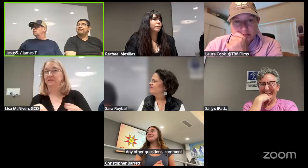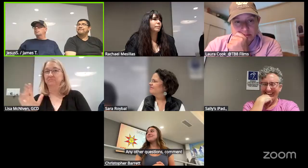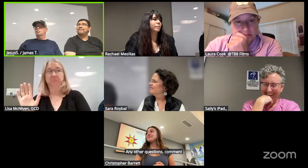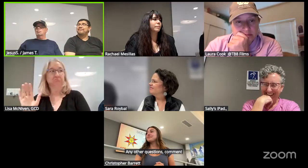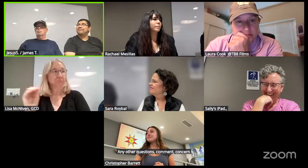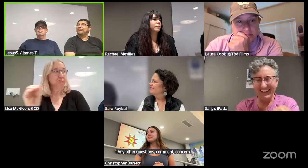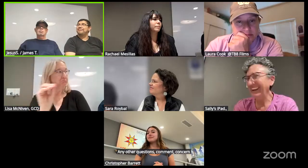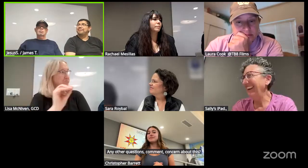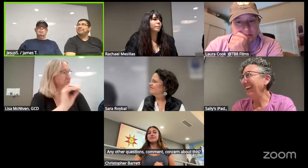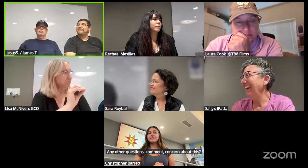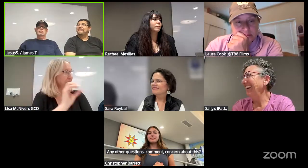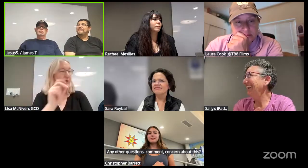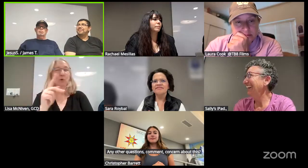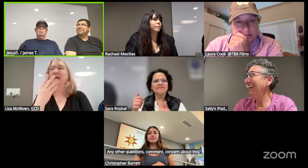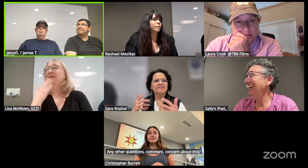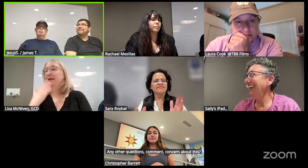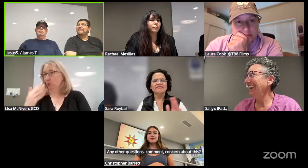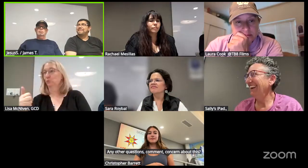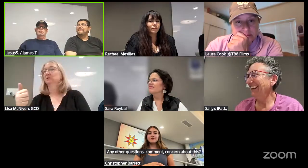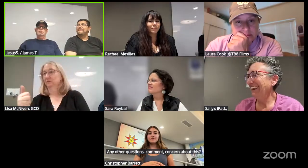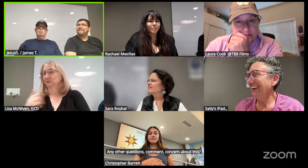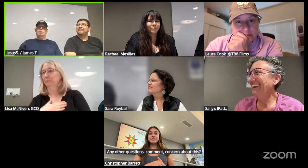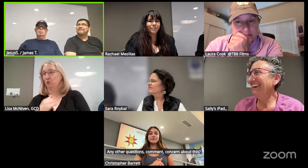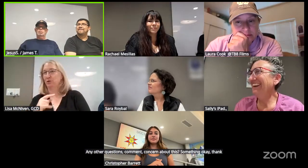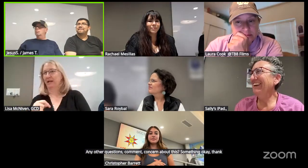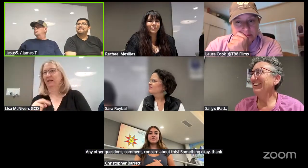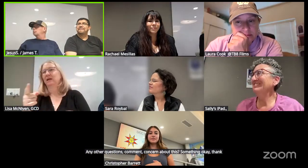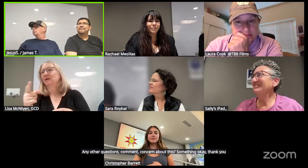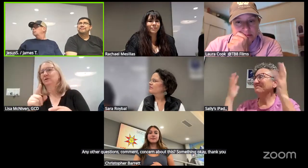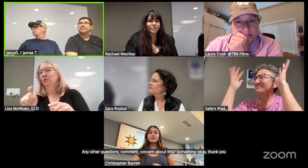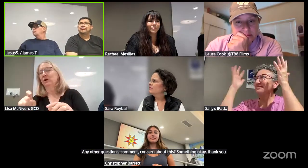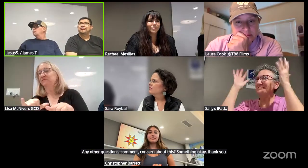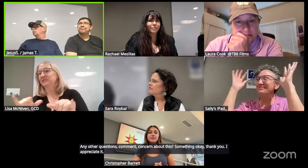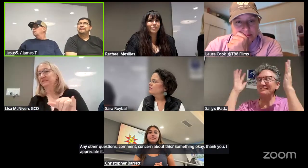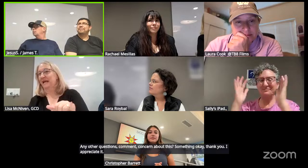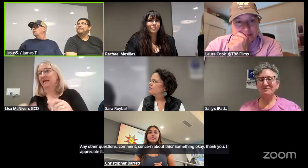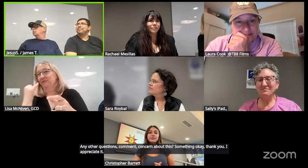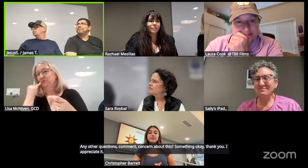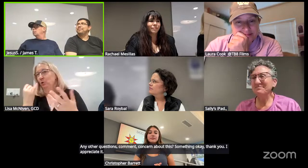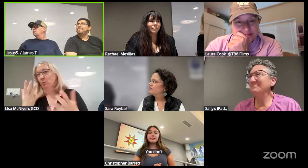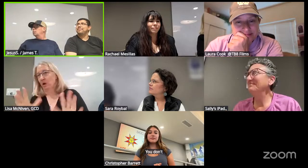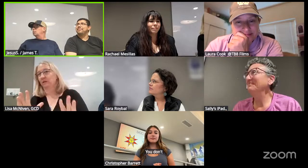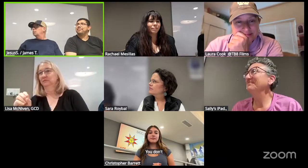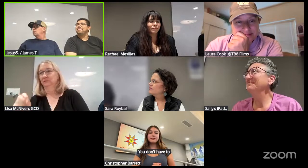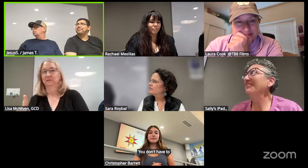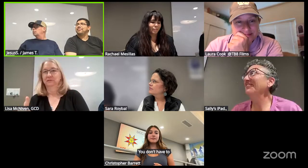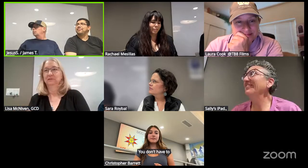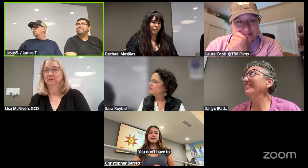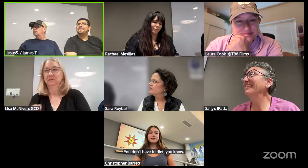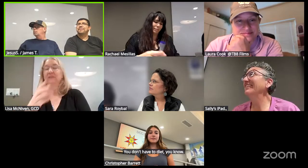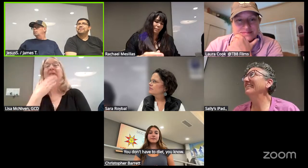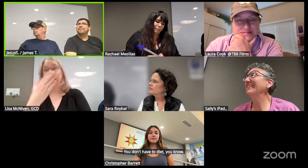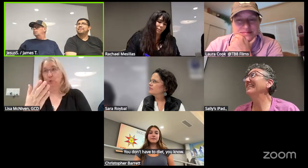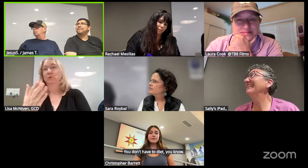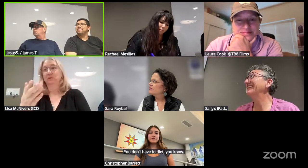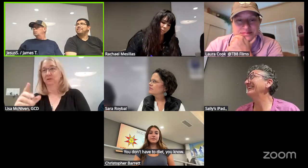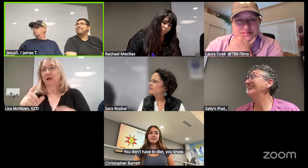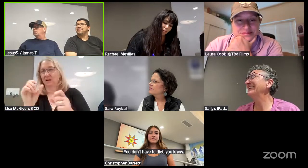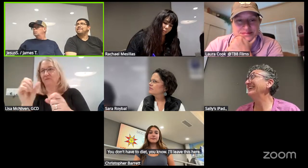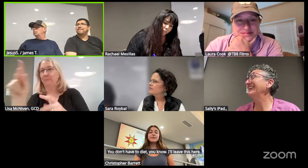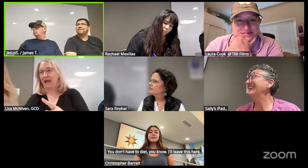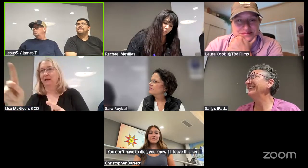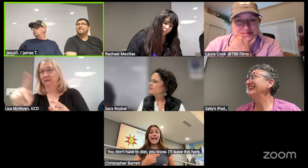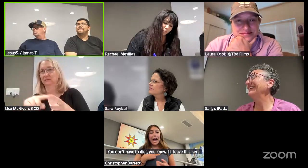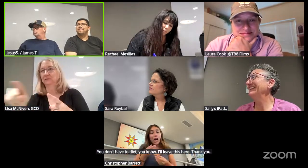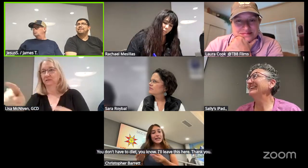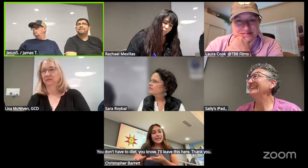this? Nothing? Okay, thank you. I appreciate it. You don't have to stay if you don't. I'll leave this here. Thank you. Now